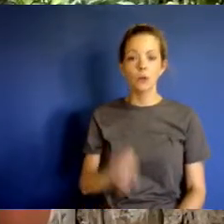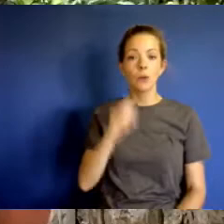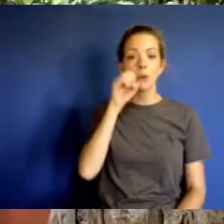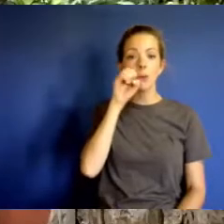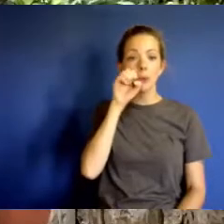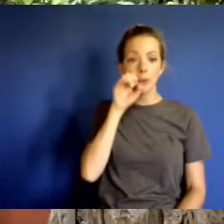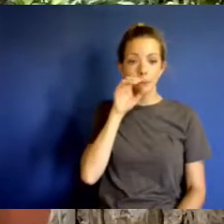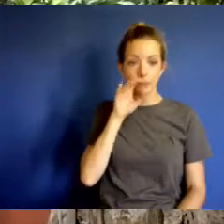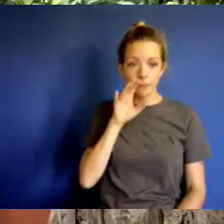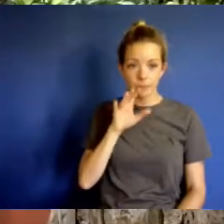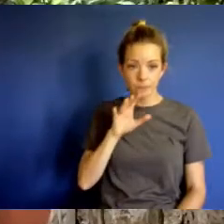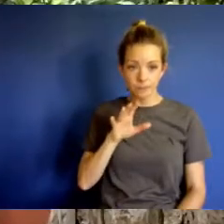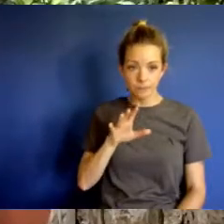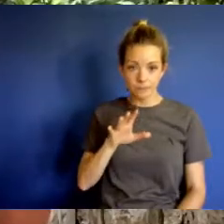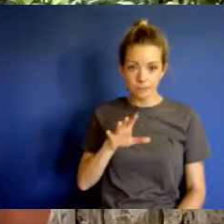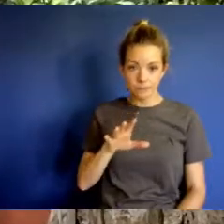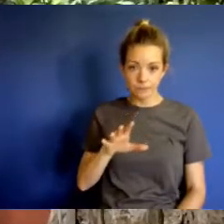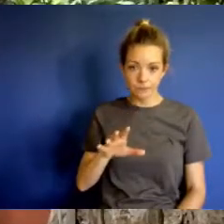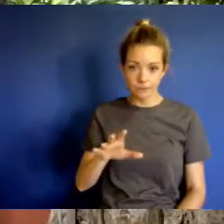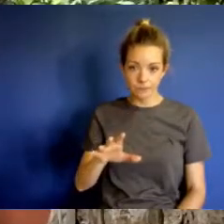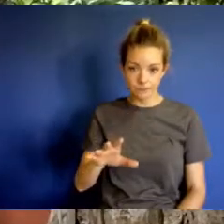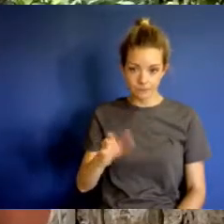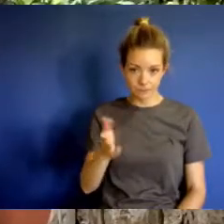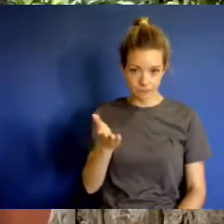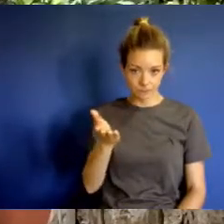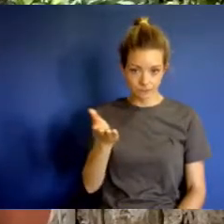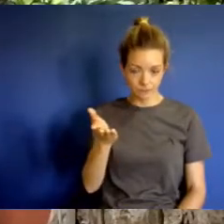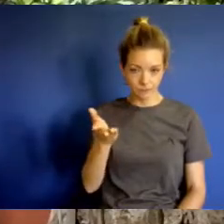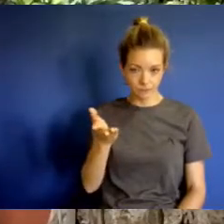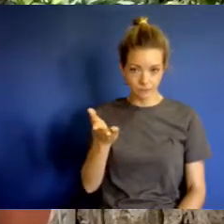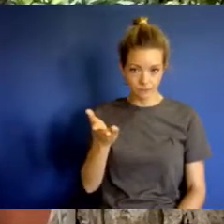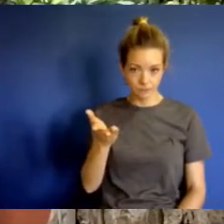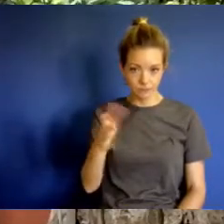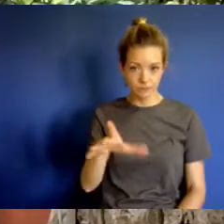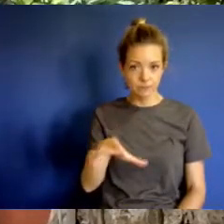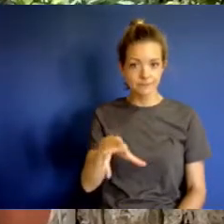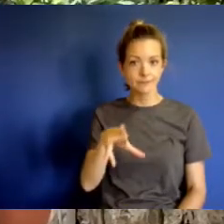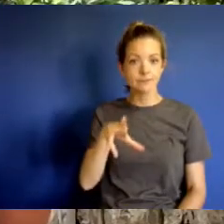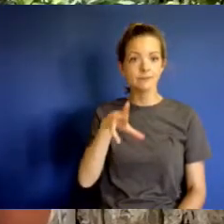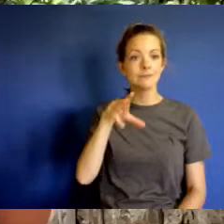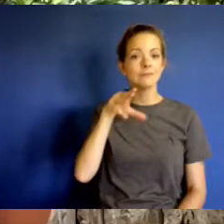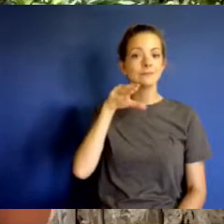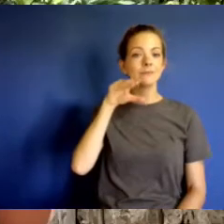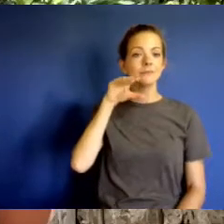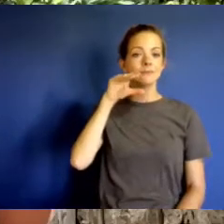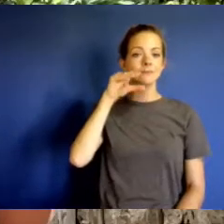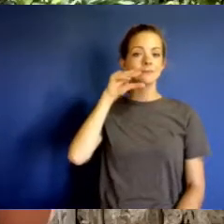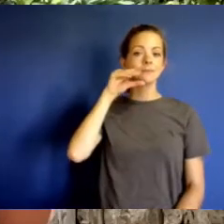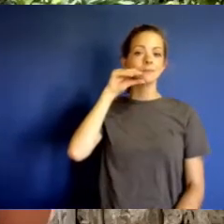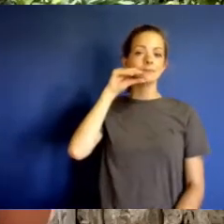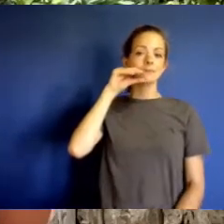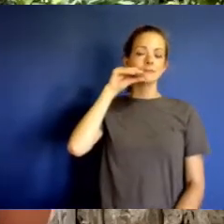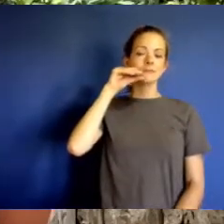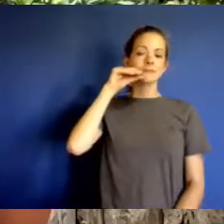So as you exhale, bring the elbow into the knee. And as you